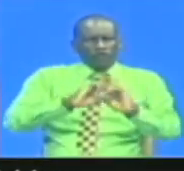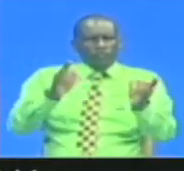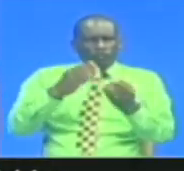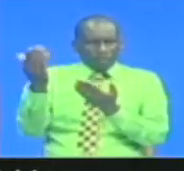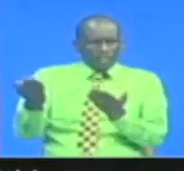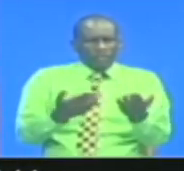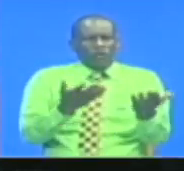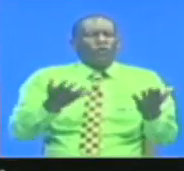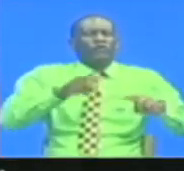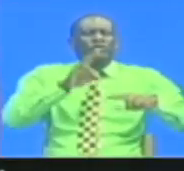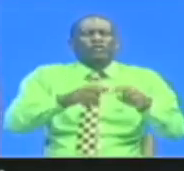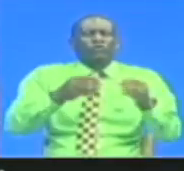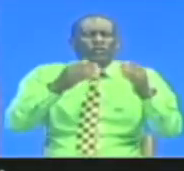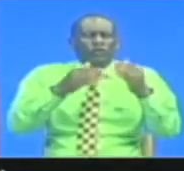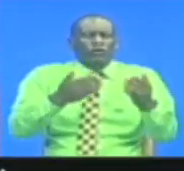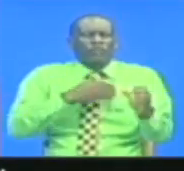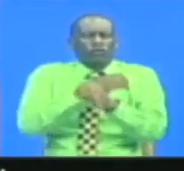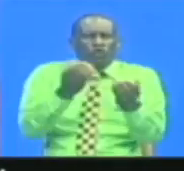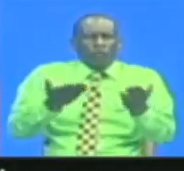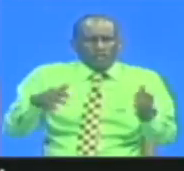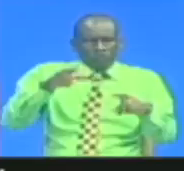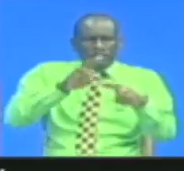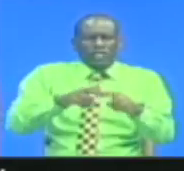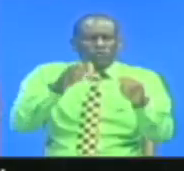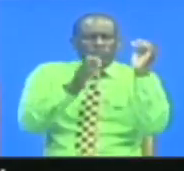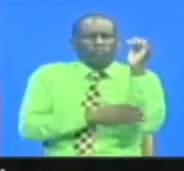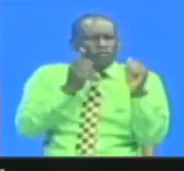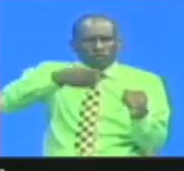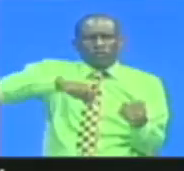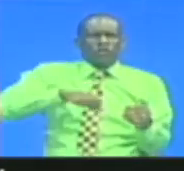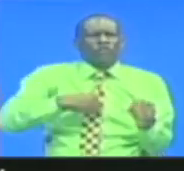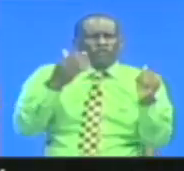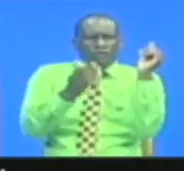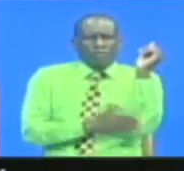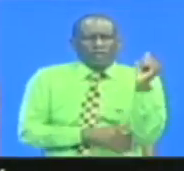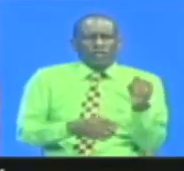to sit. It was really, really bad for us. We really feel bad. We really feel